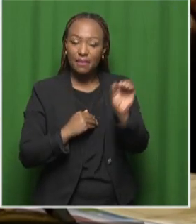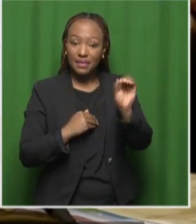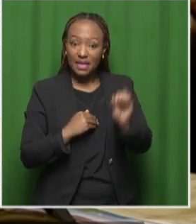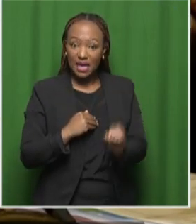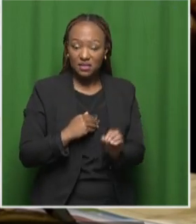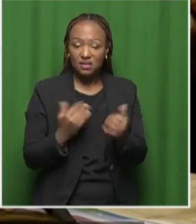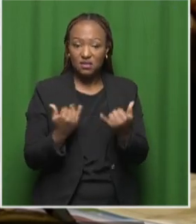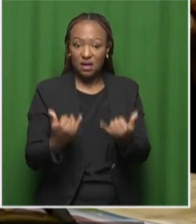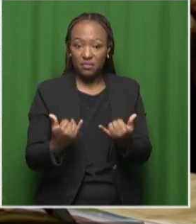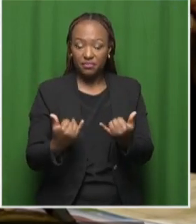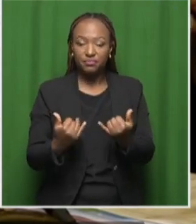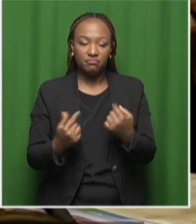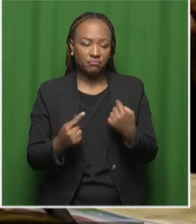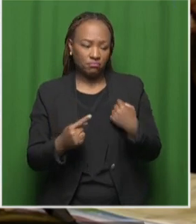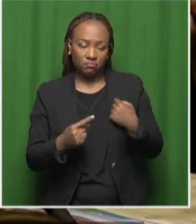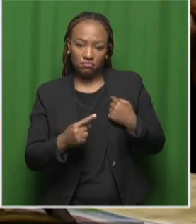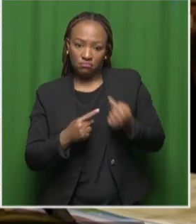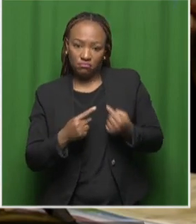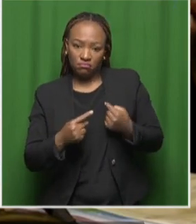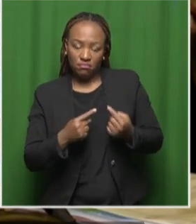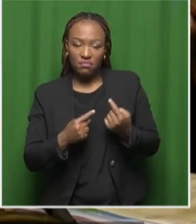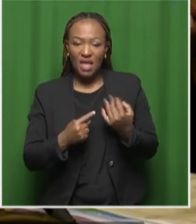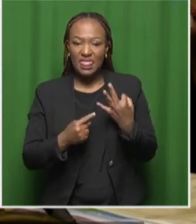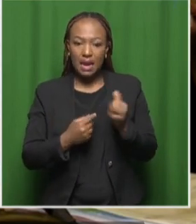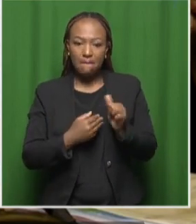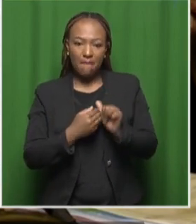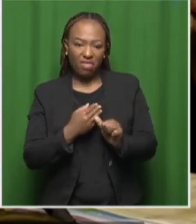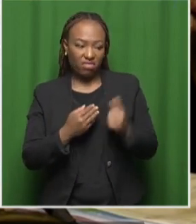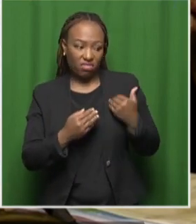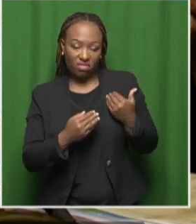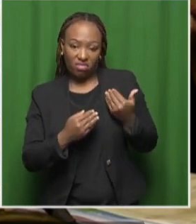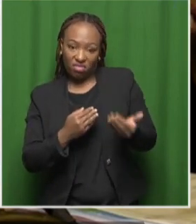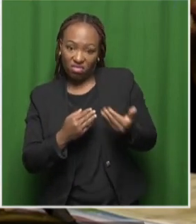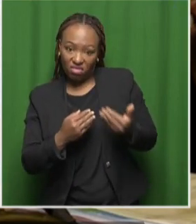review, we have contributed